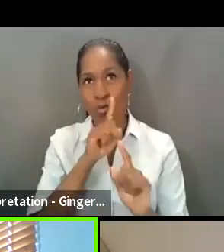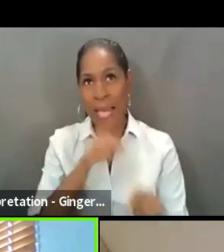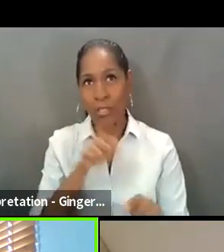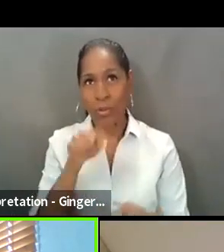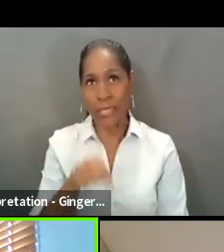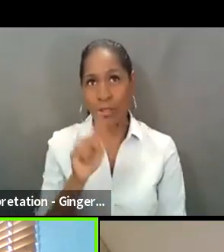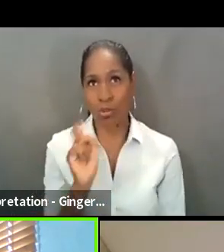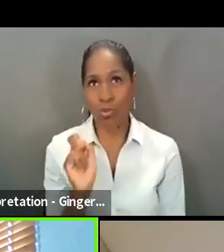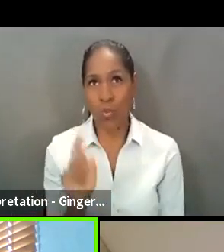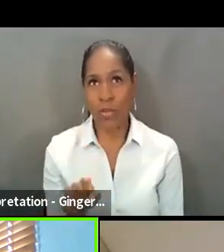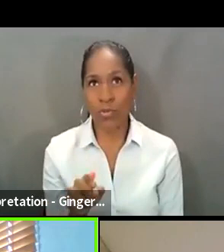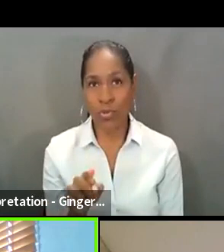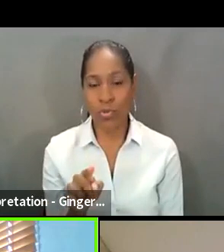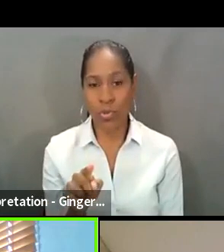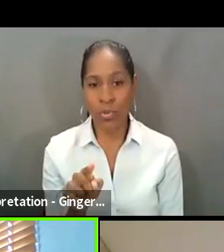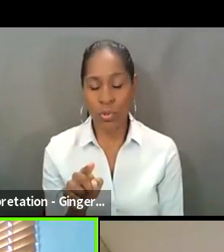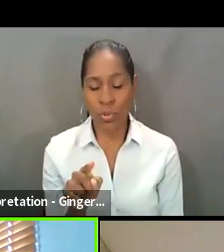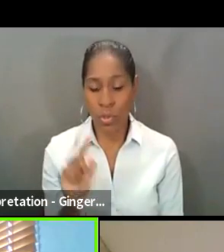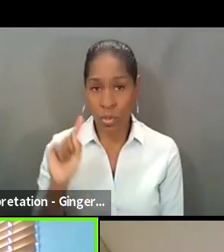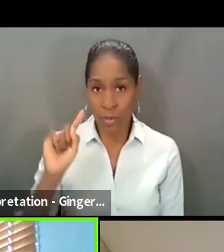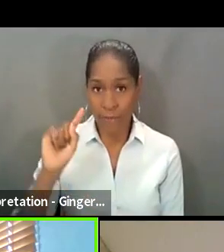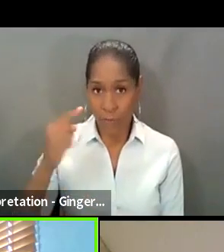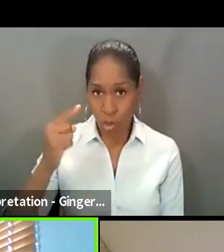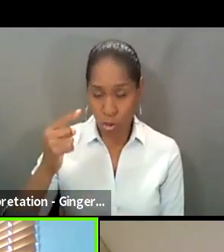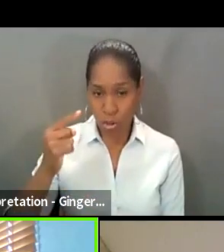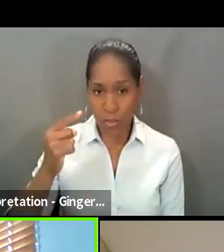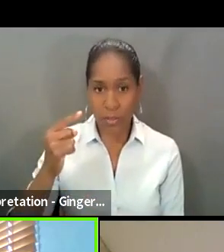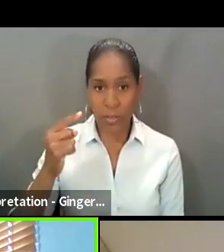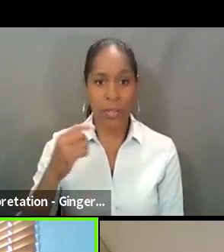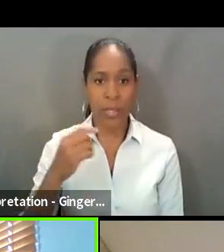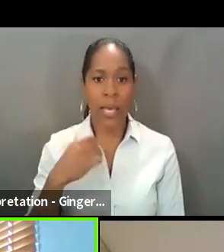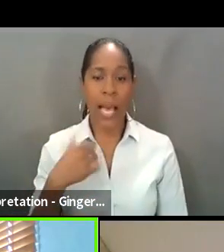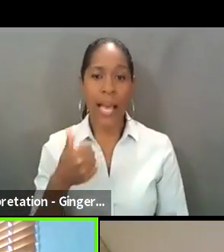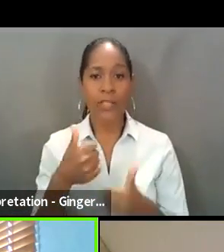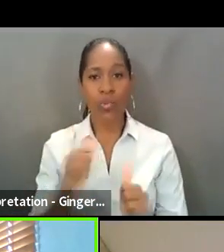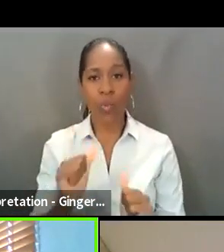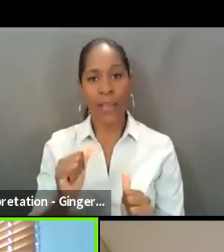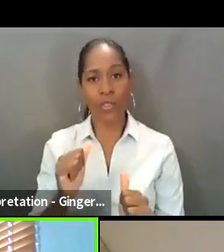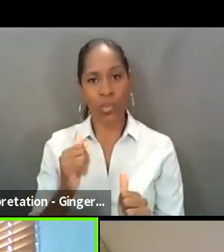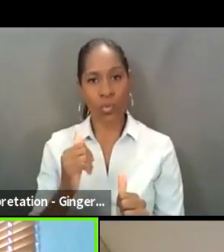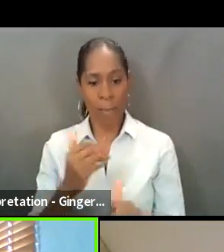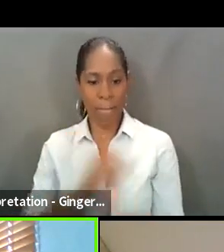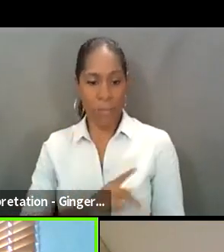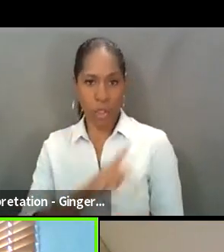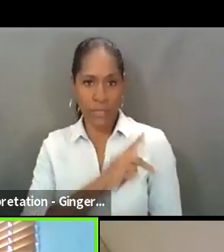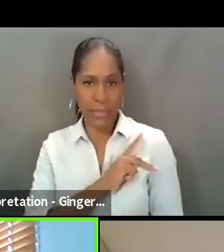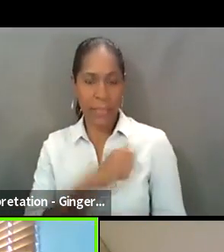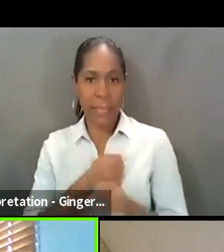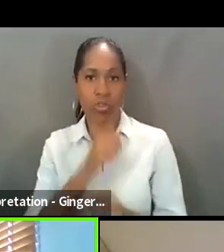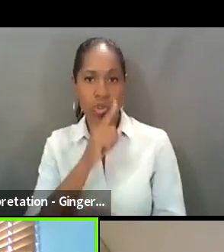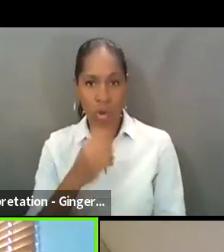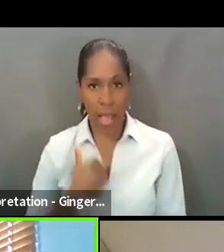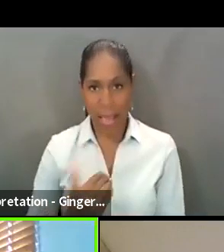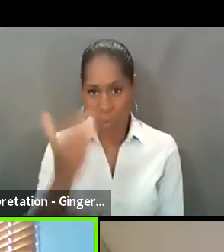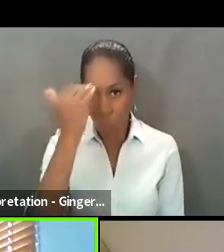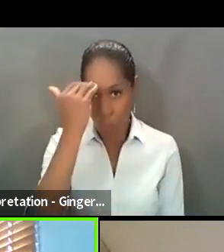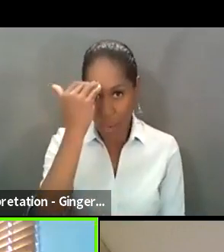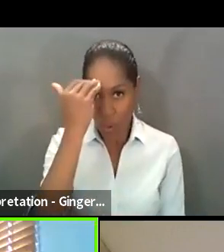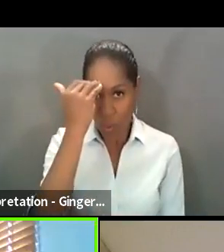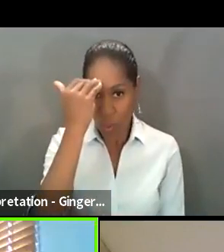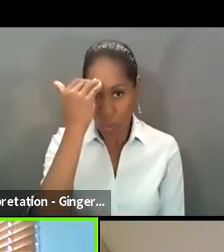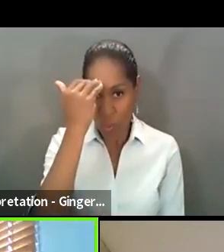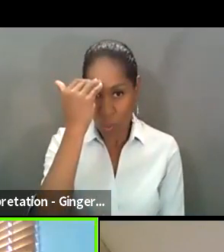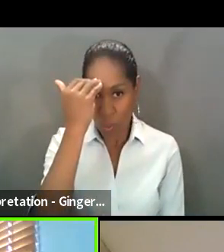I first of all try to have a personal awareness, of what it is that